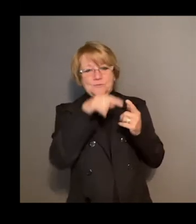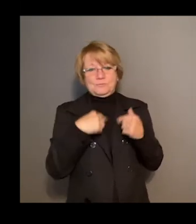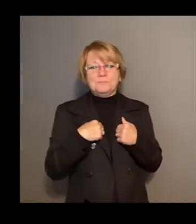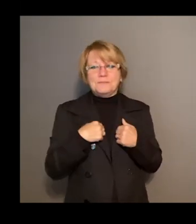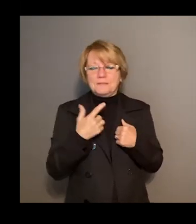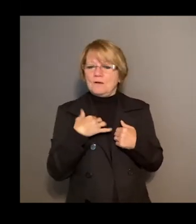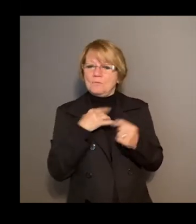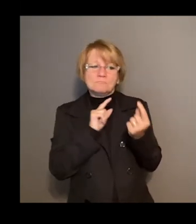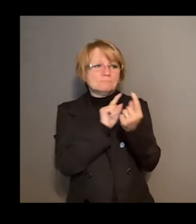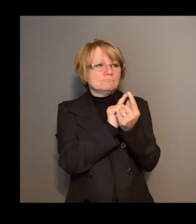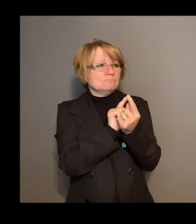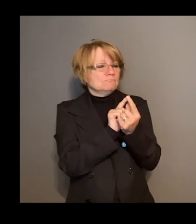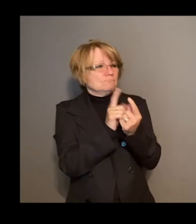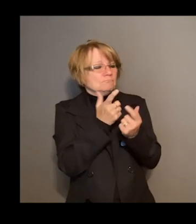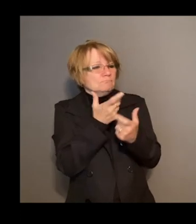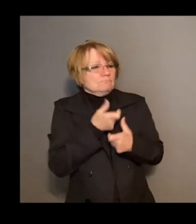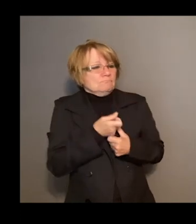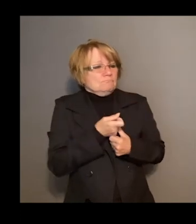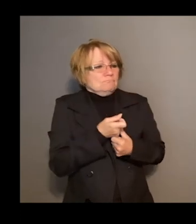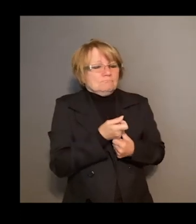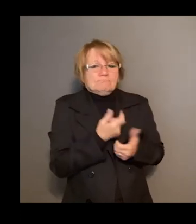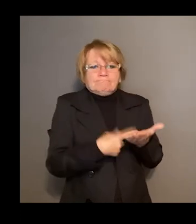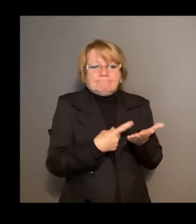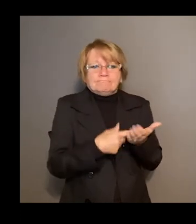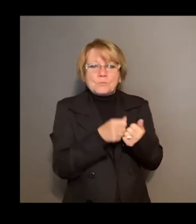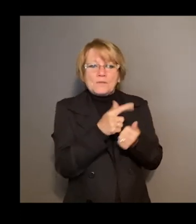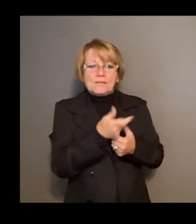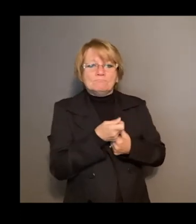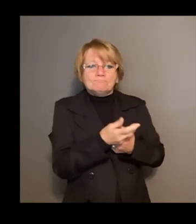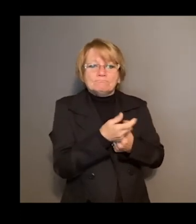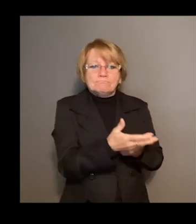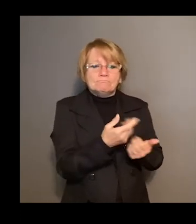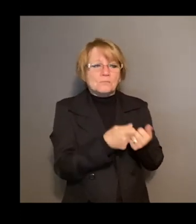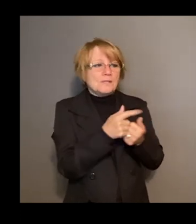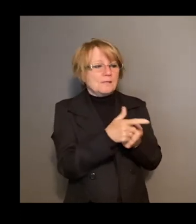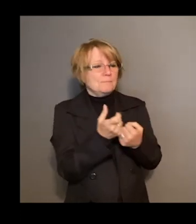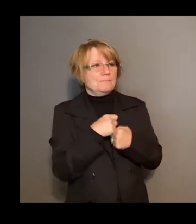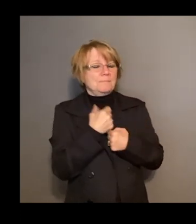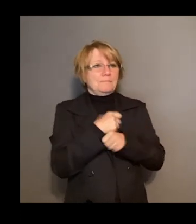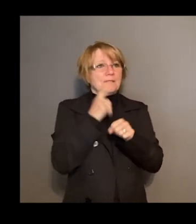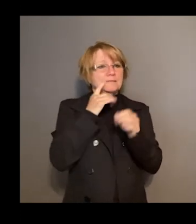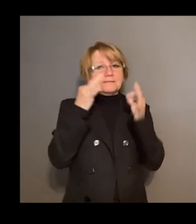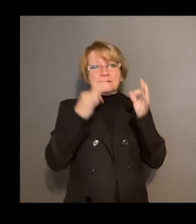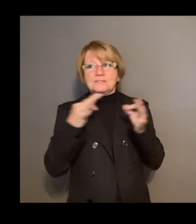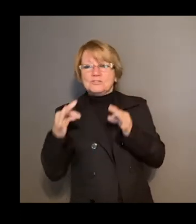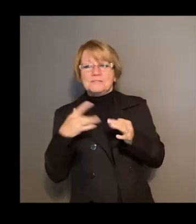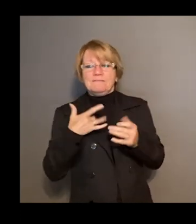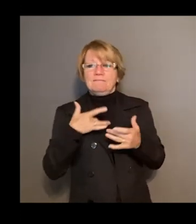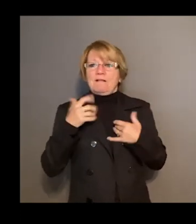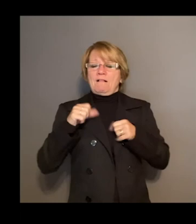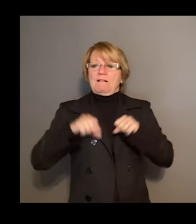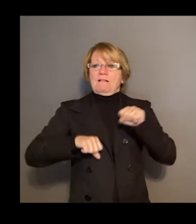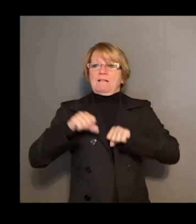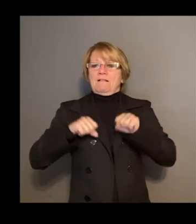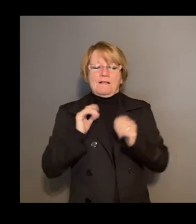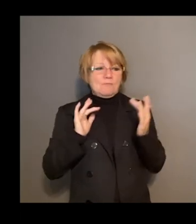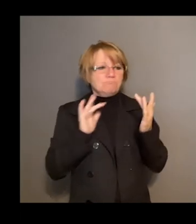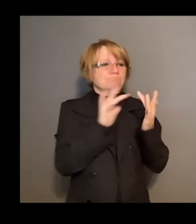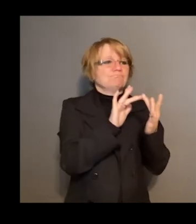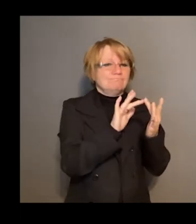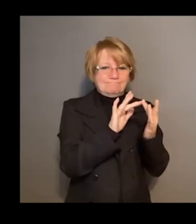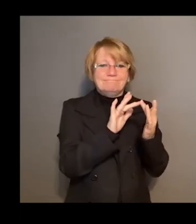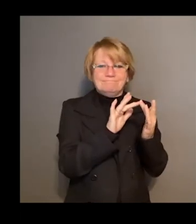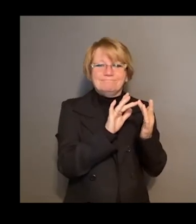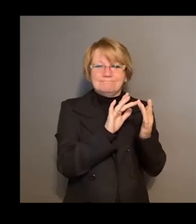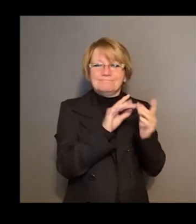been like a father figure to me. He's somebody that I could confide to whenever I'm making big life decisions, even until now to this day. Somebody